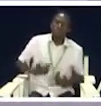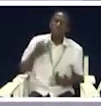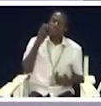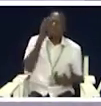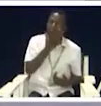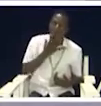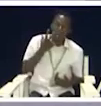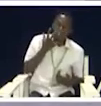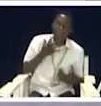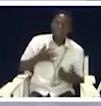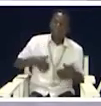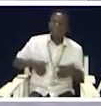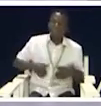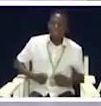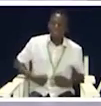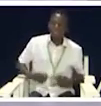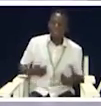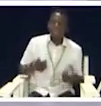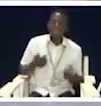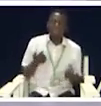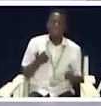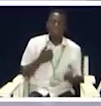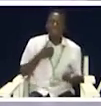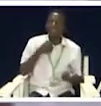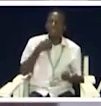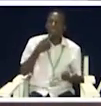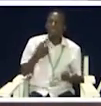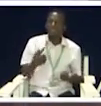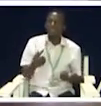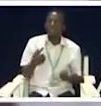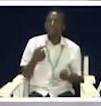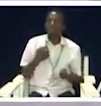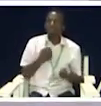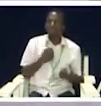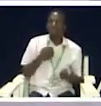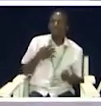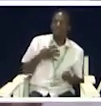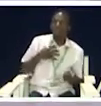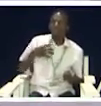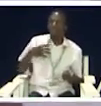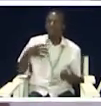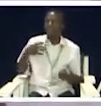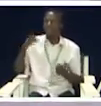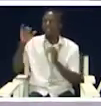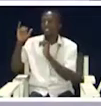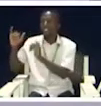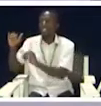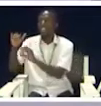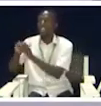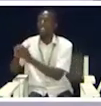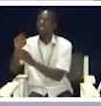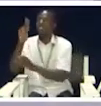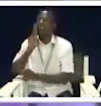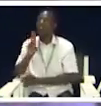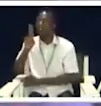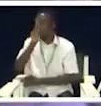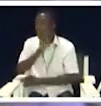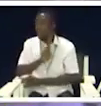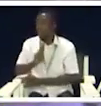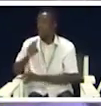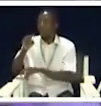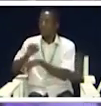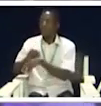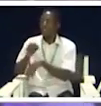the person I was carrying, I told him, okay, you find your way. Maybe I'll turn back and look for an hotel to sleep. Well, we tried to push forward. By the time we got to